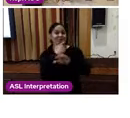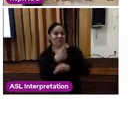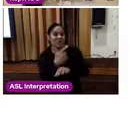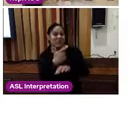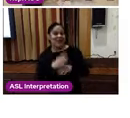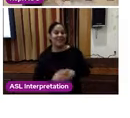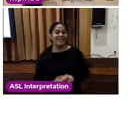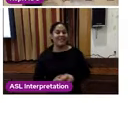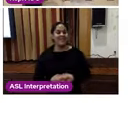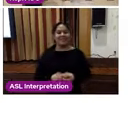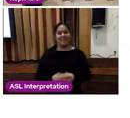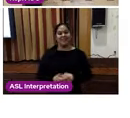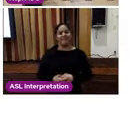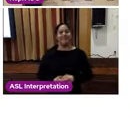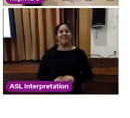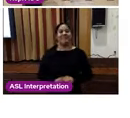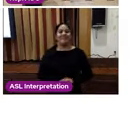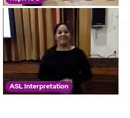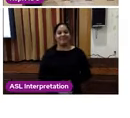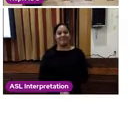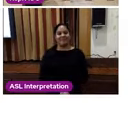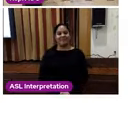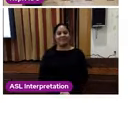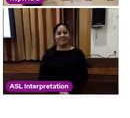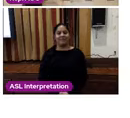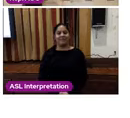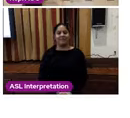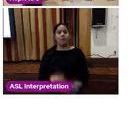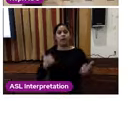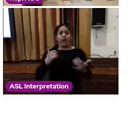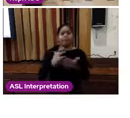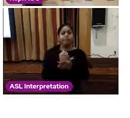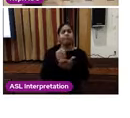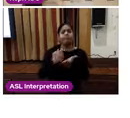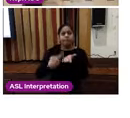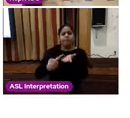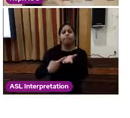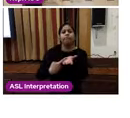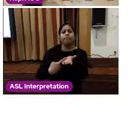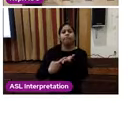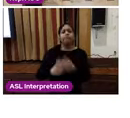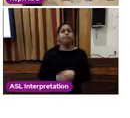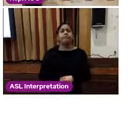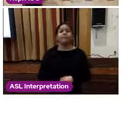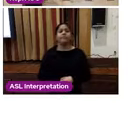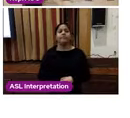joining us on the live stream. So I'll get to it, because